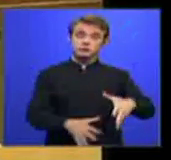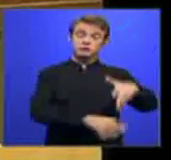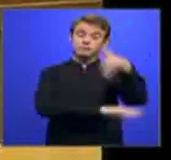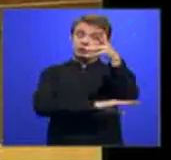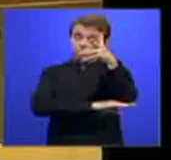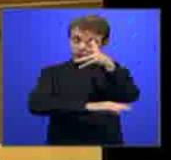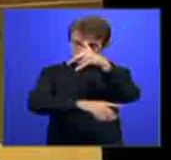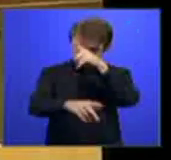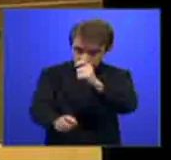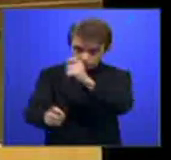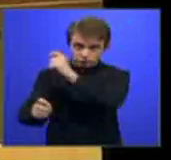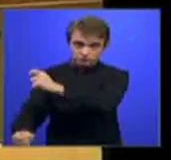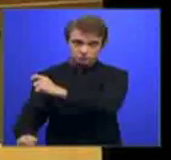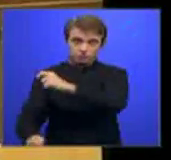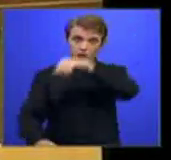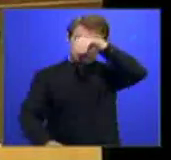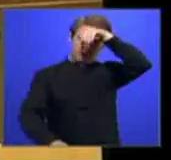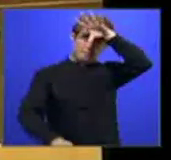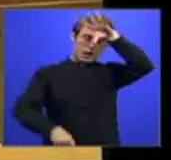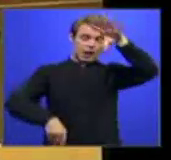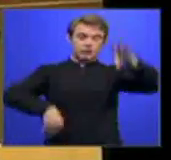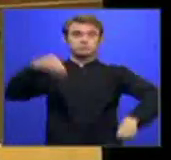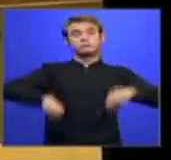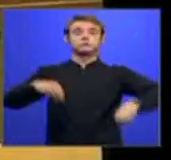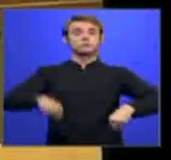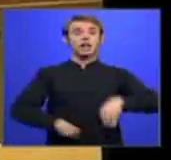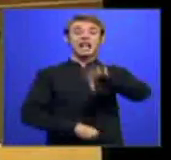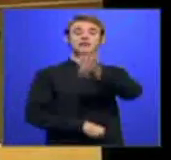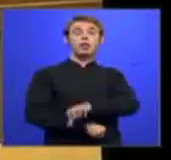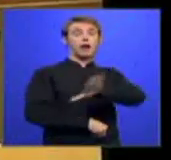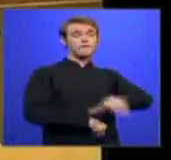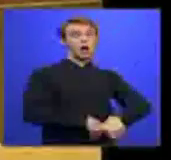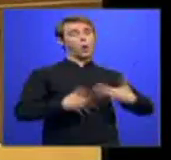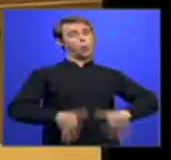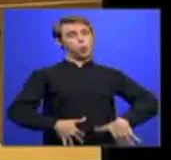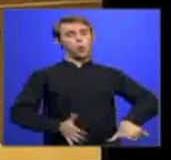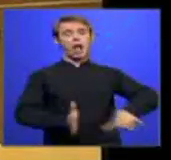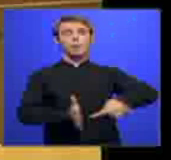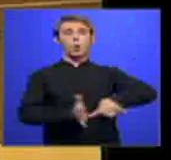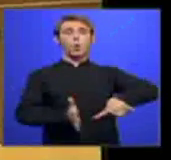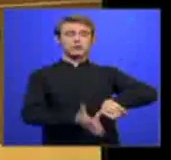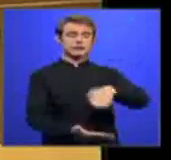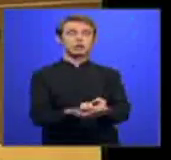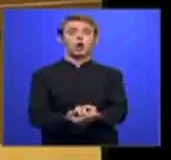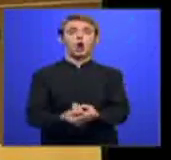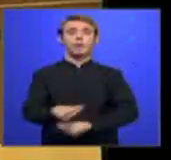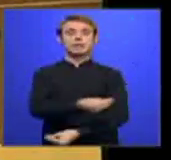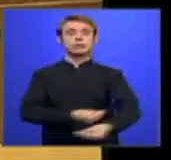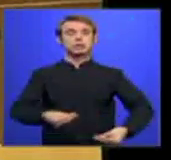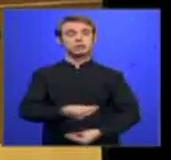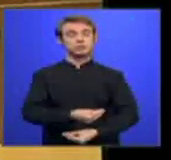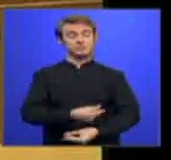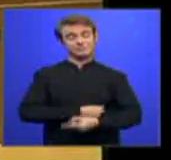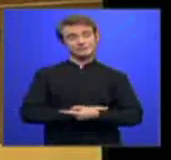mining, which is historically the backbone of the economy, has faced difficulties